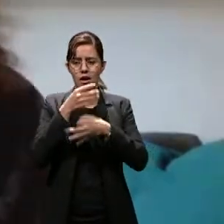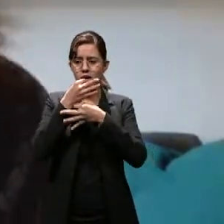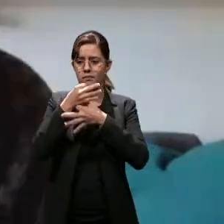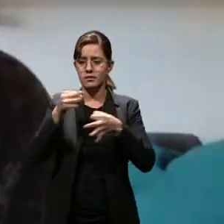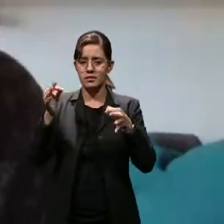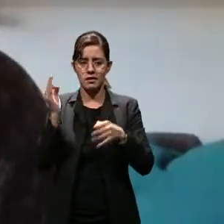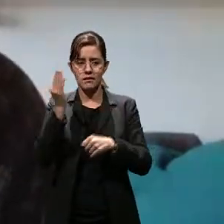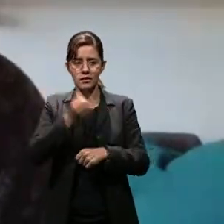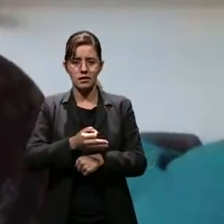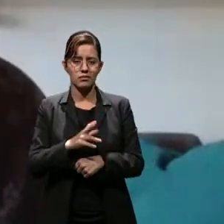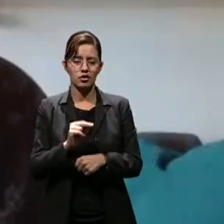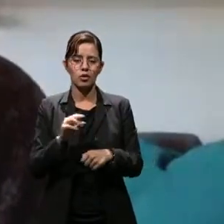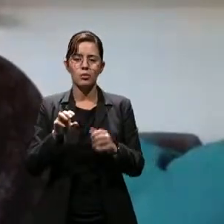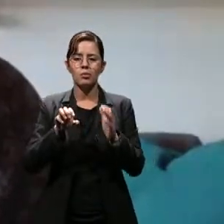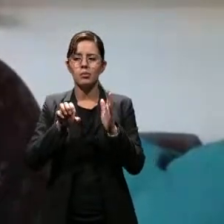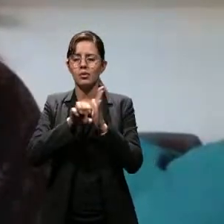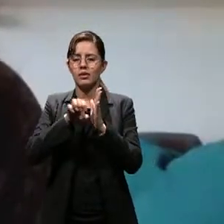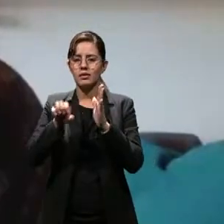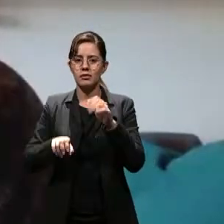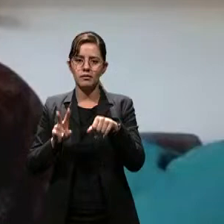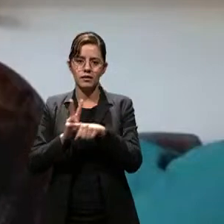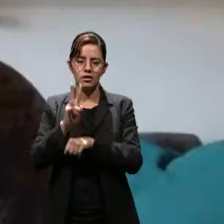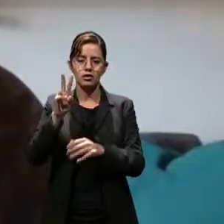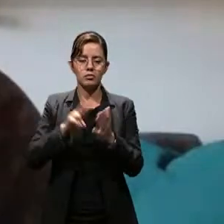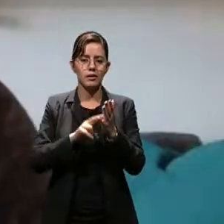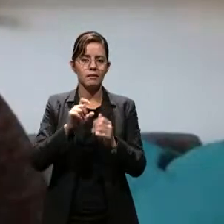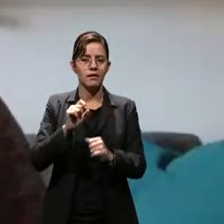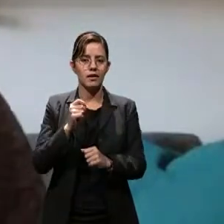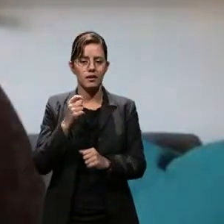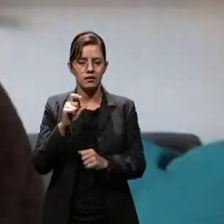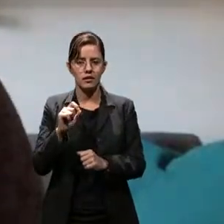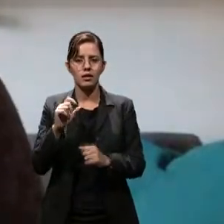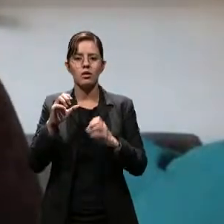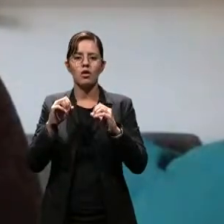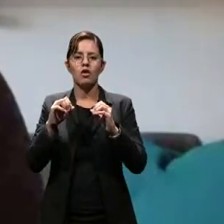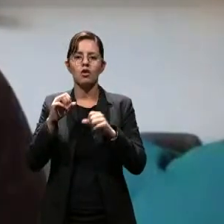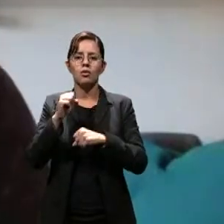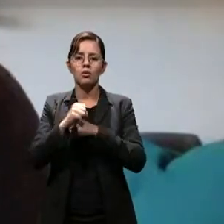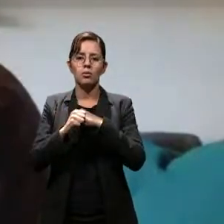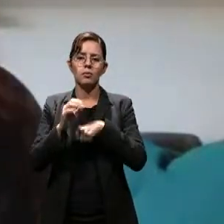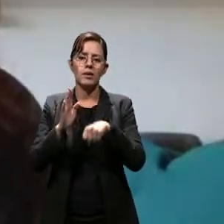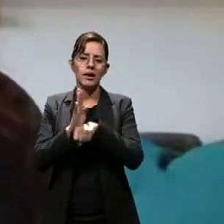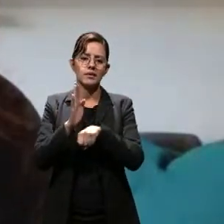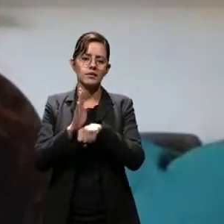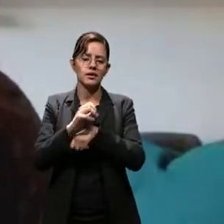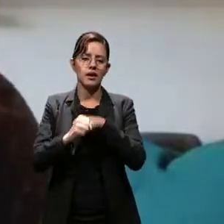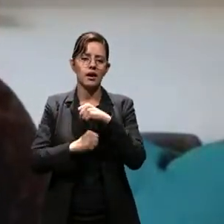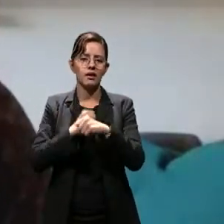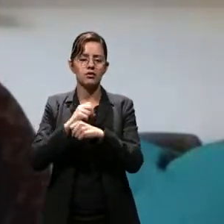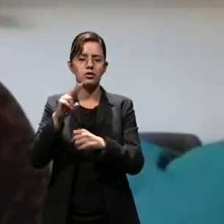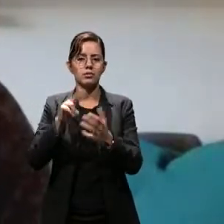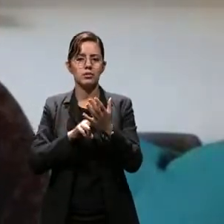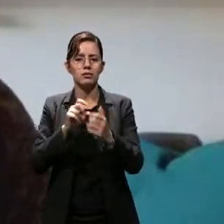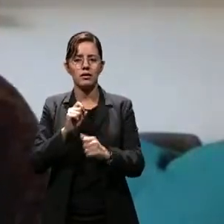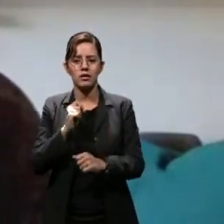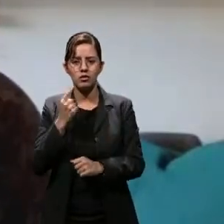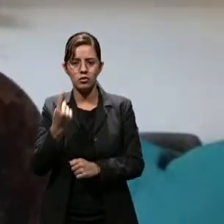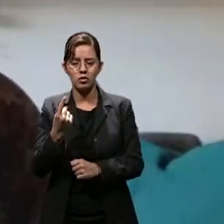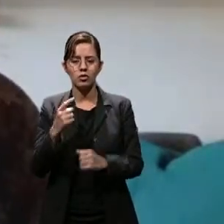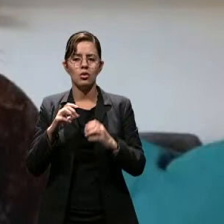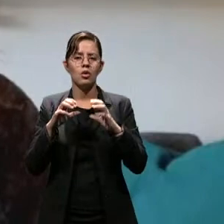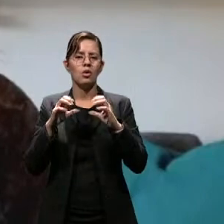So only to mention Venezuela in 2020, Brazil in 2021, the